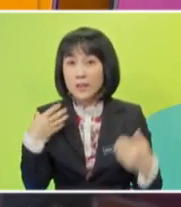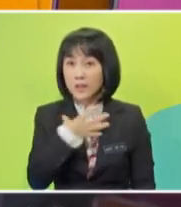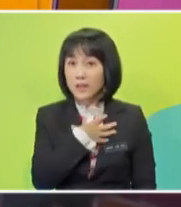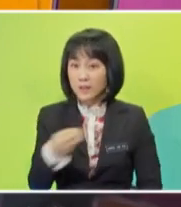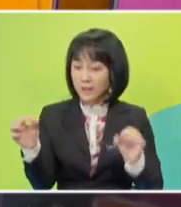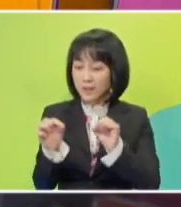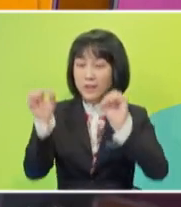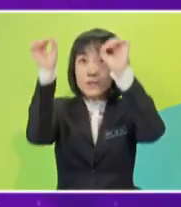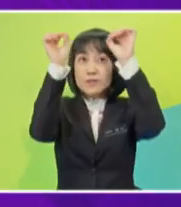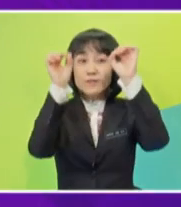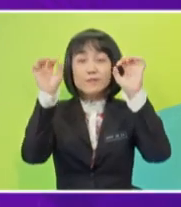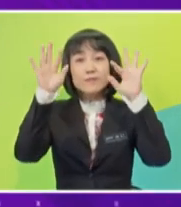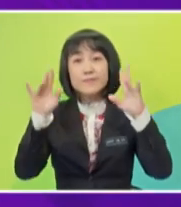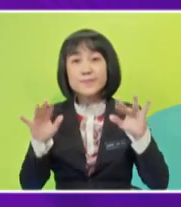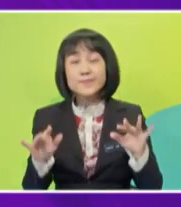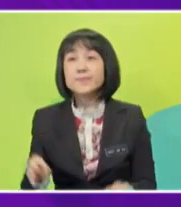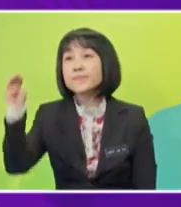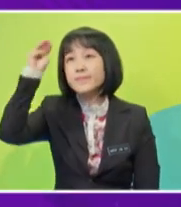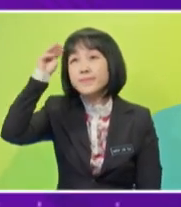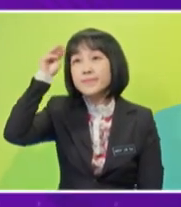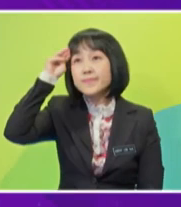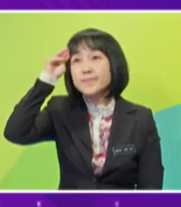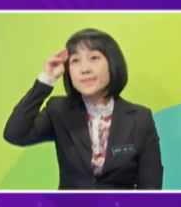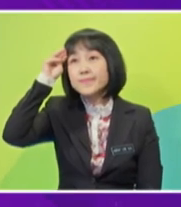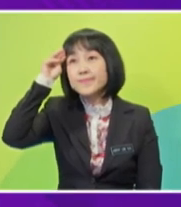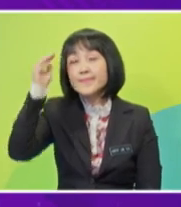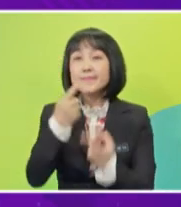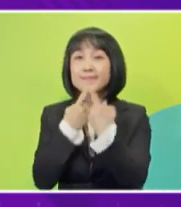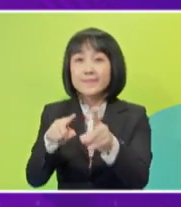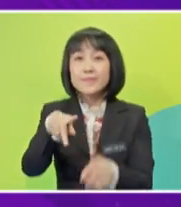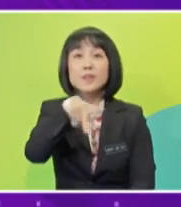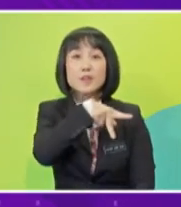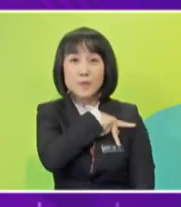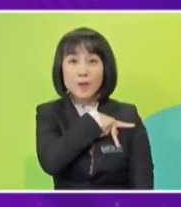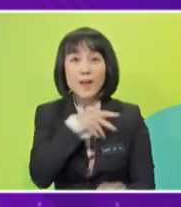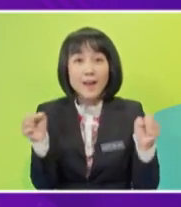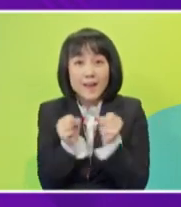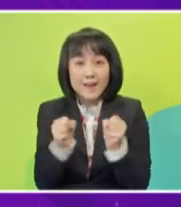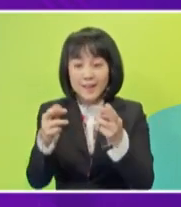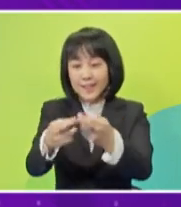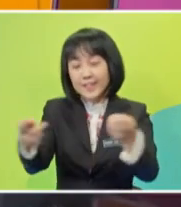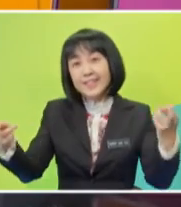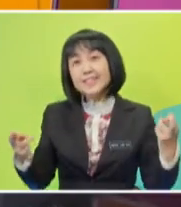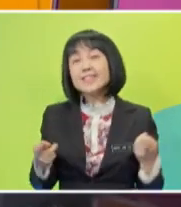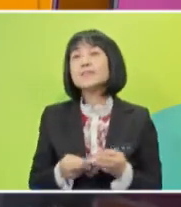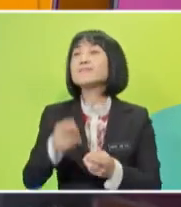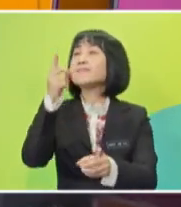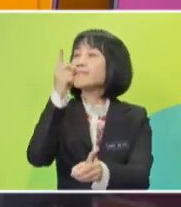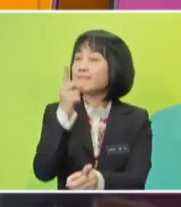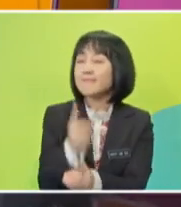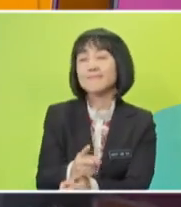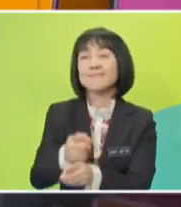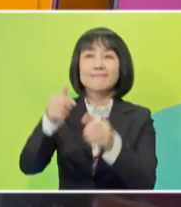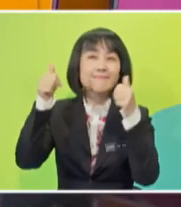Maybe Max, can you tell me, Max? Polar region. Yes, you are right. Perfect, Max.